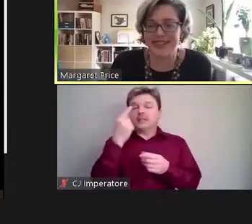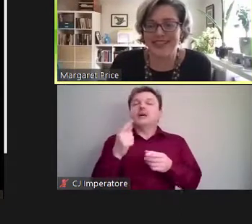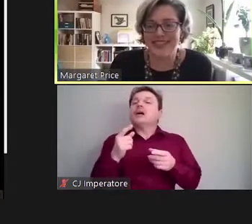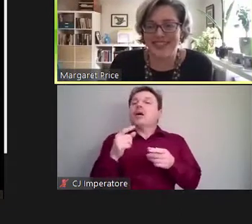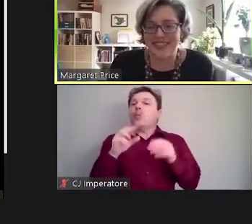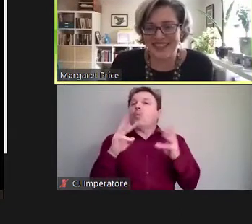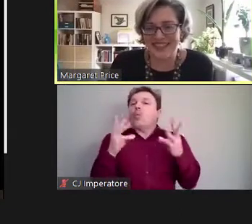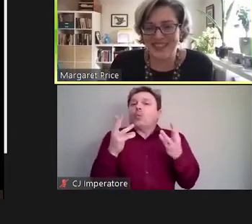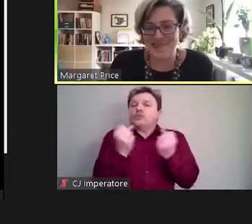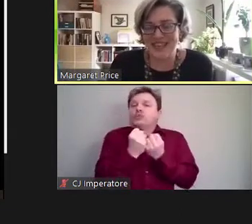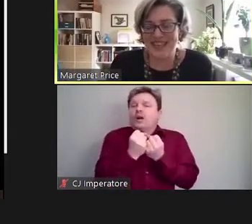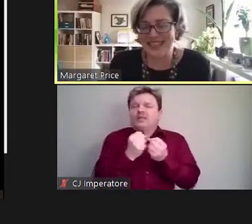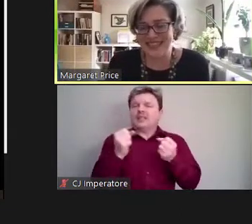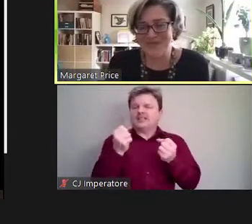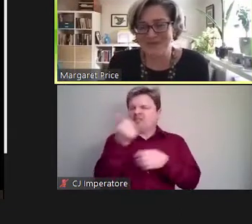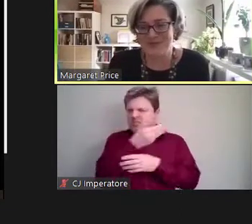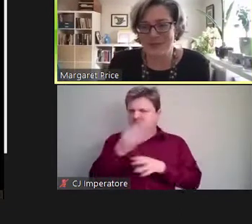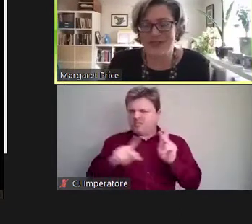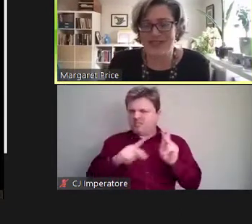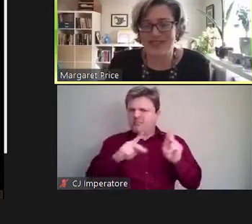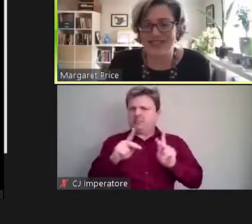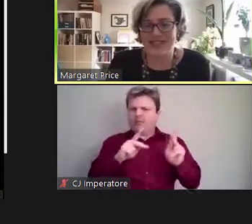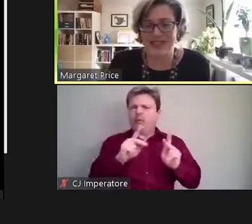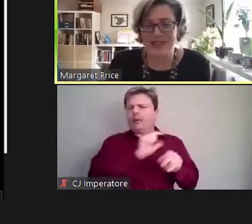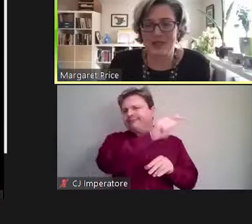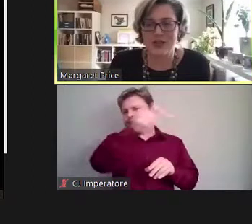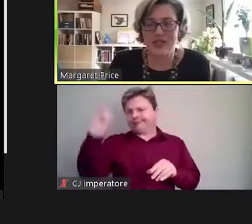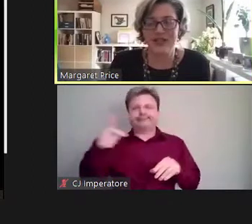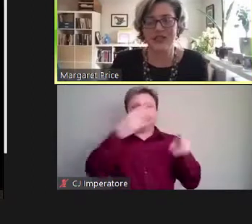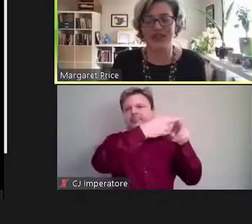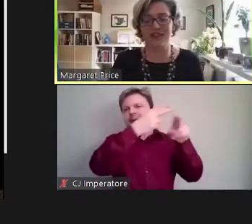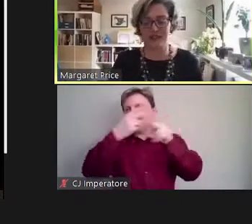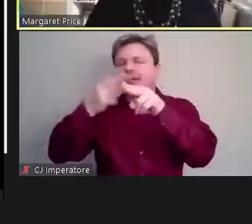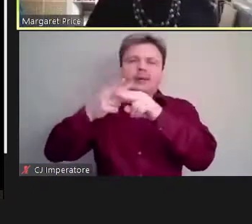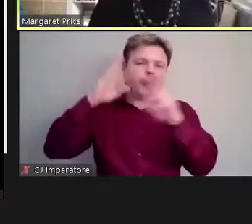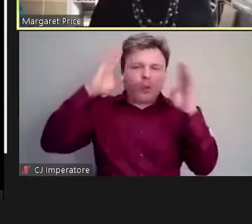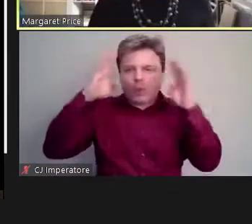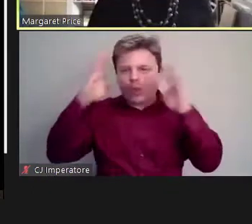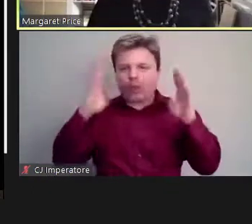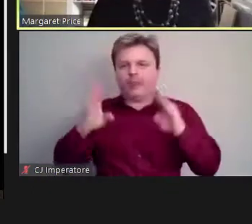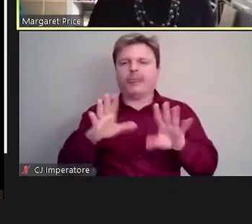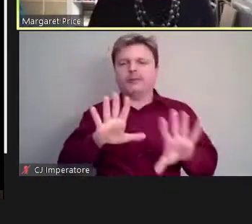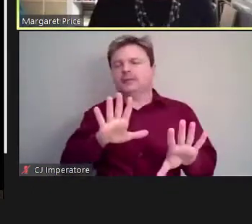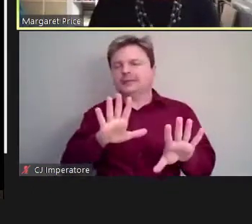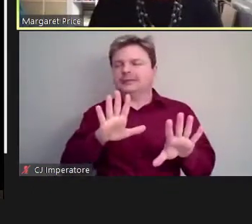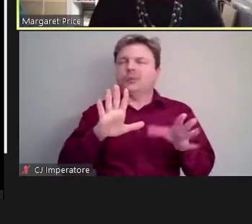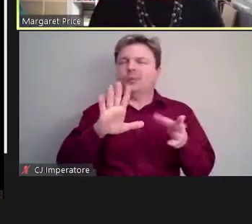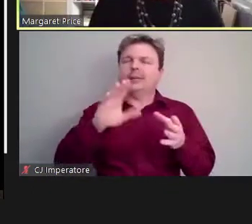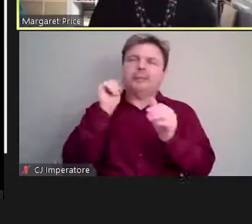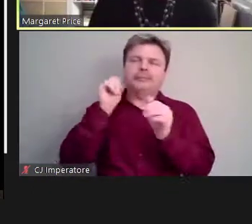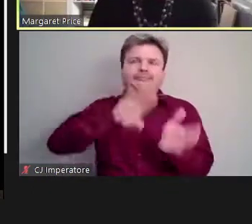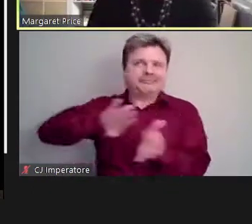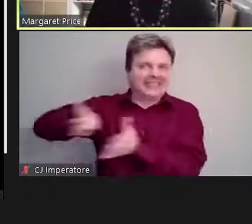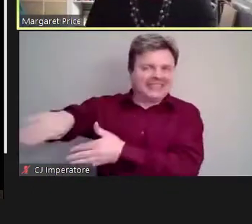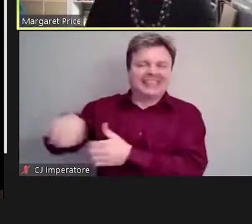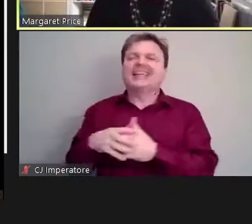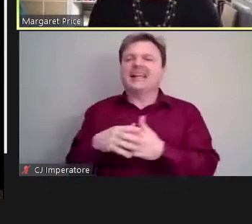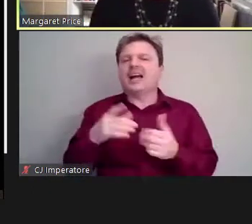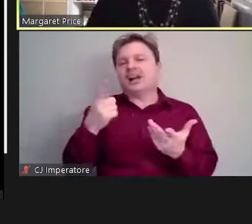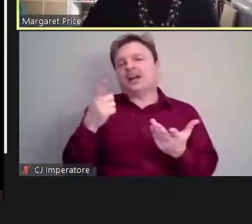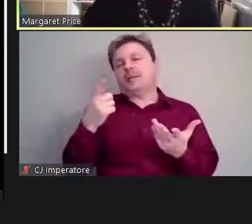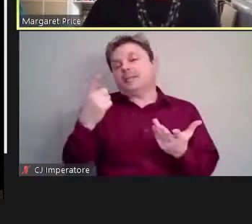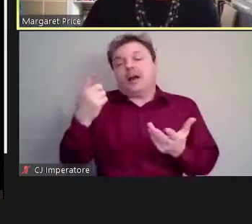today because for one thing, I think a lot of you know each other. And also that can be a lot when